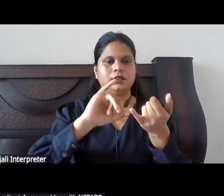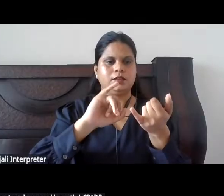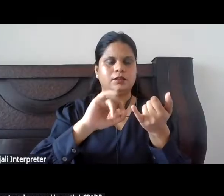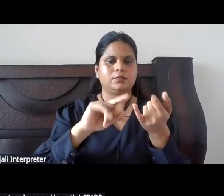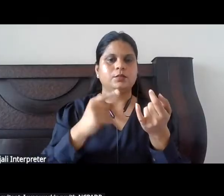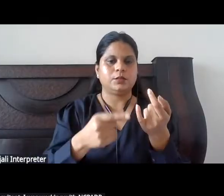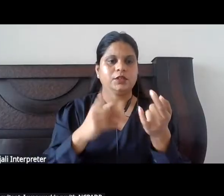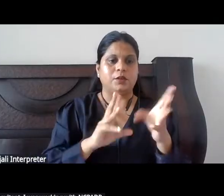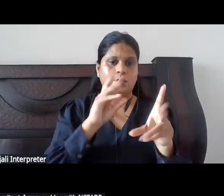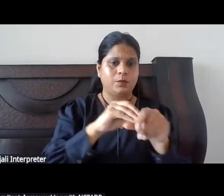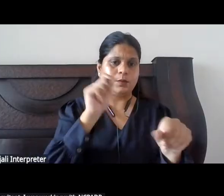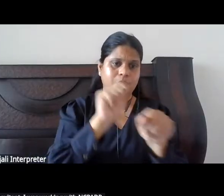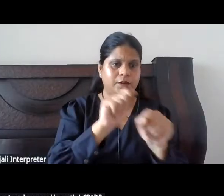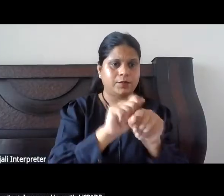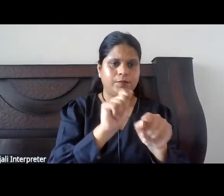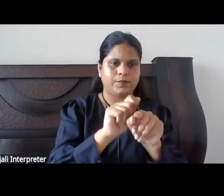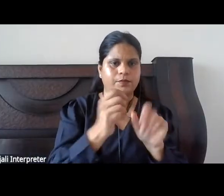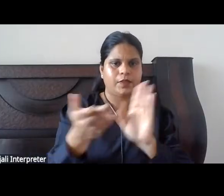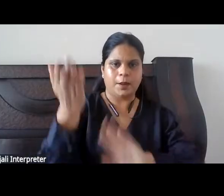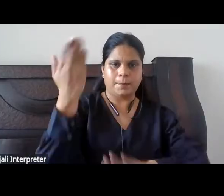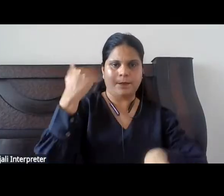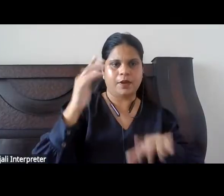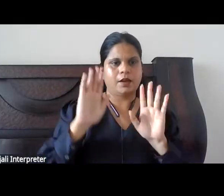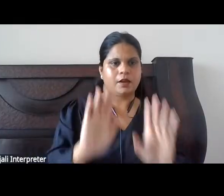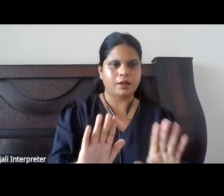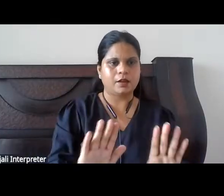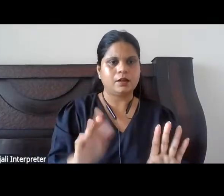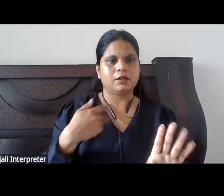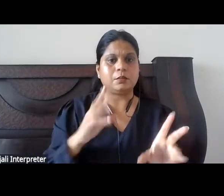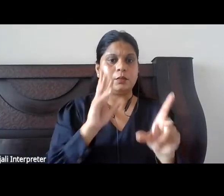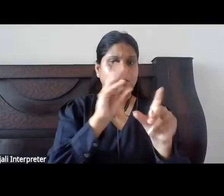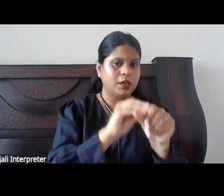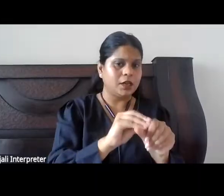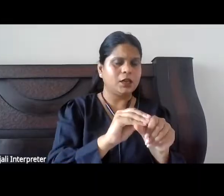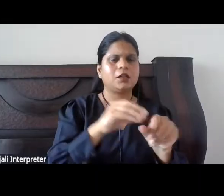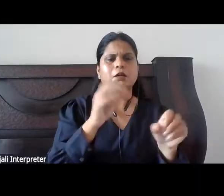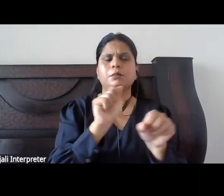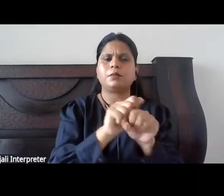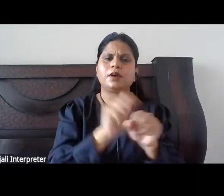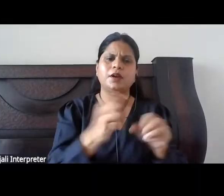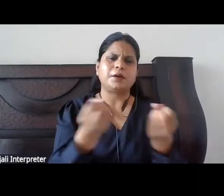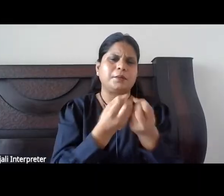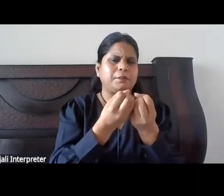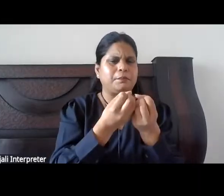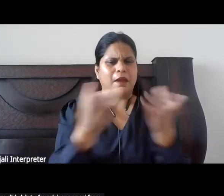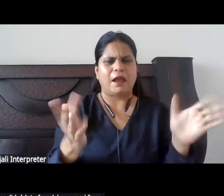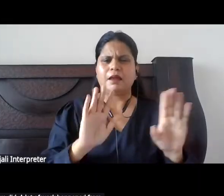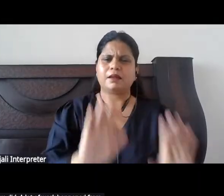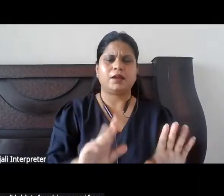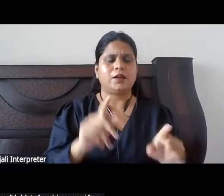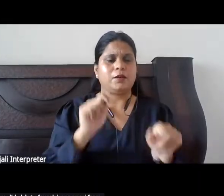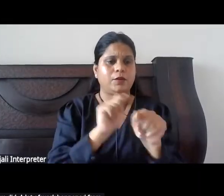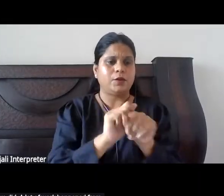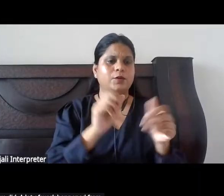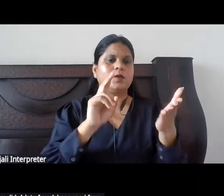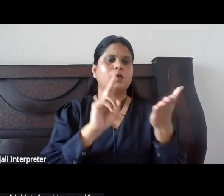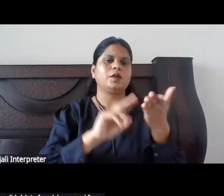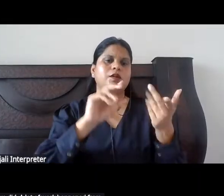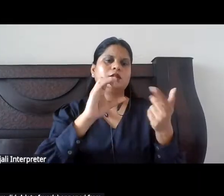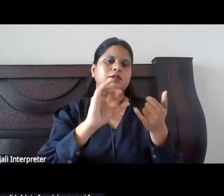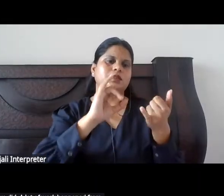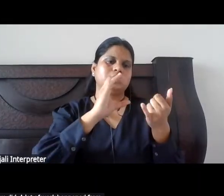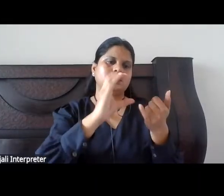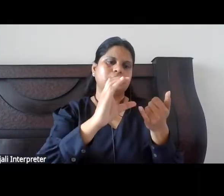with NCPEDP. So I would only know part of what we did. A lot of work happened from NCPEDP. But yeah, we